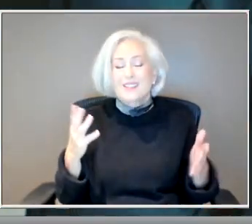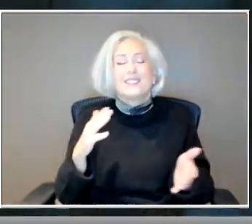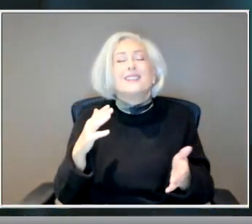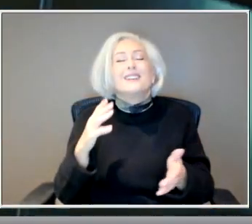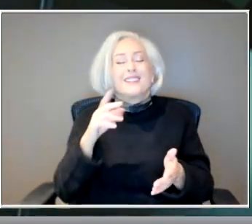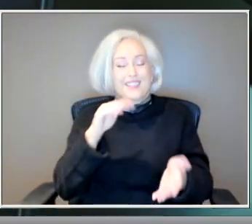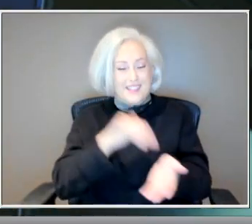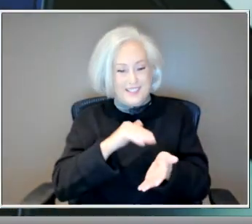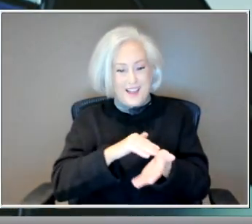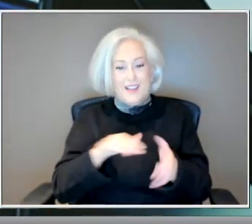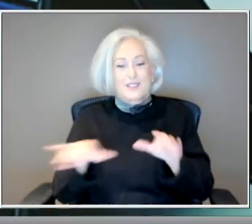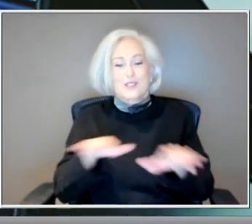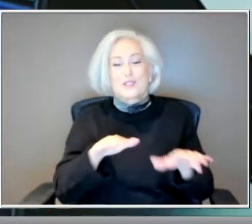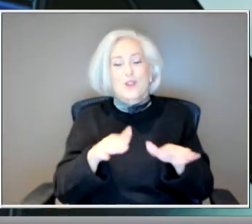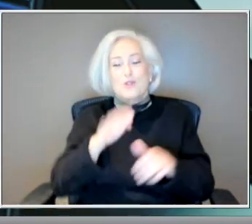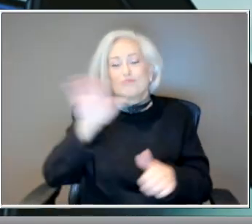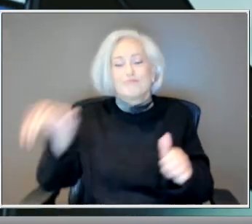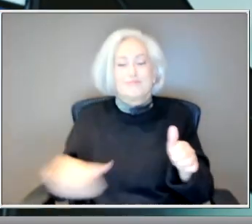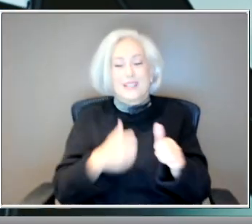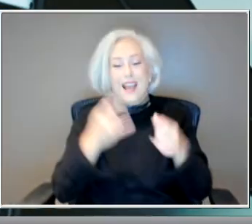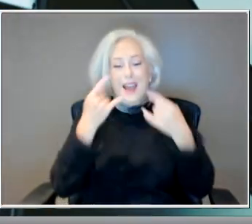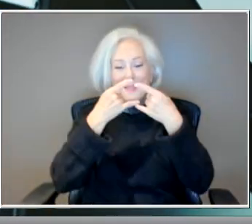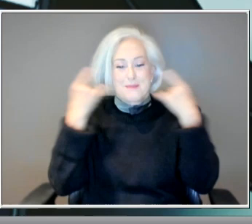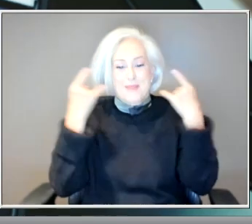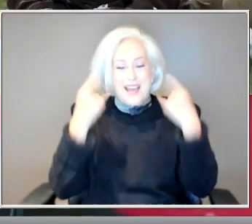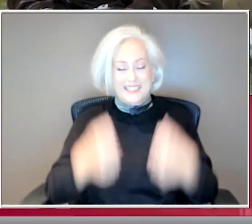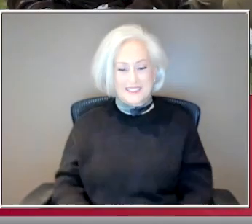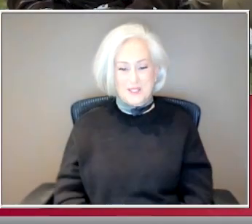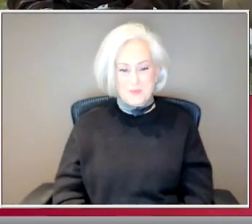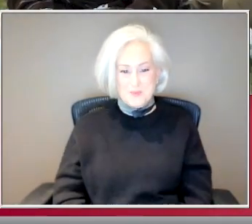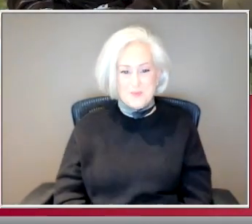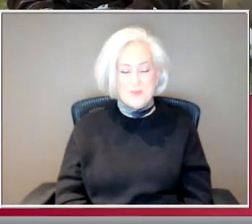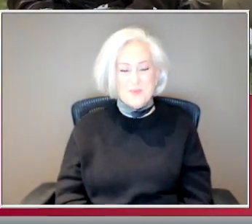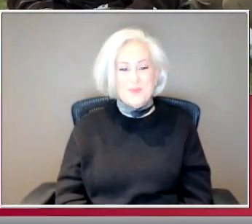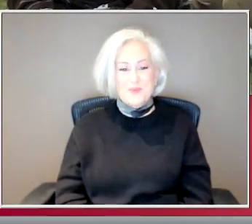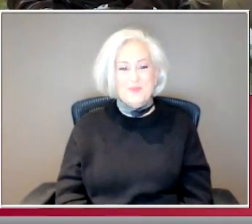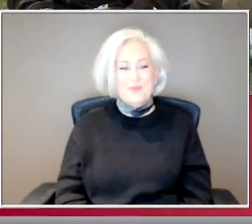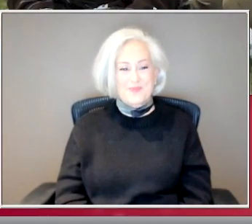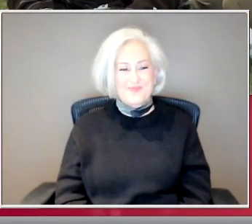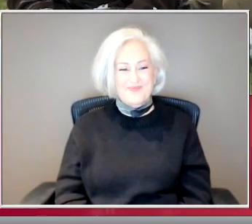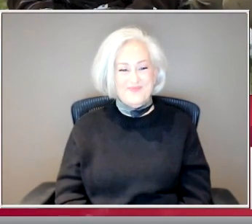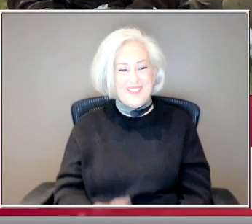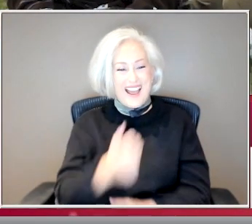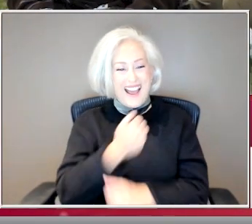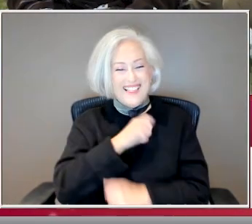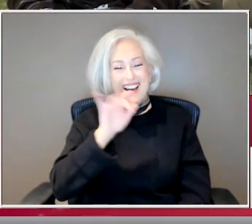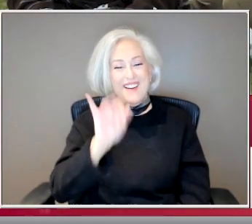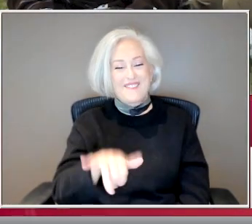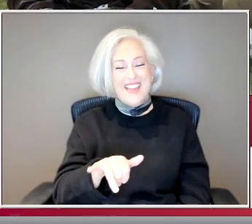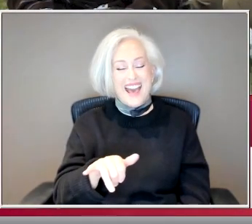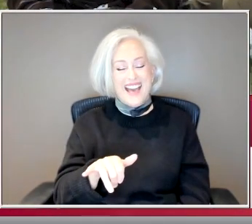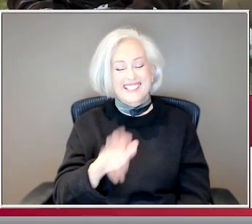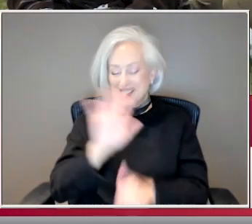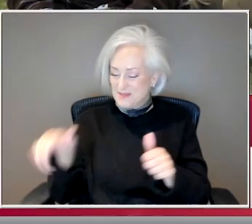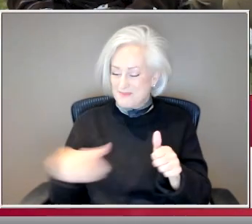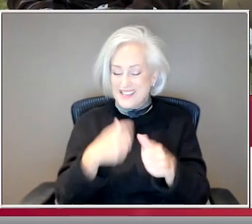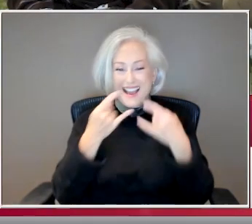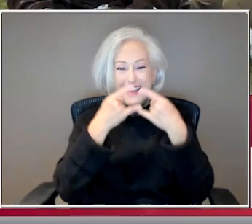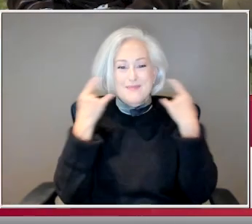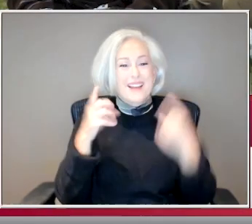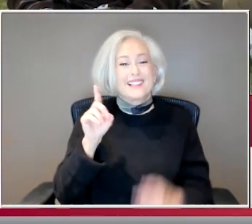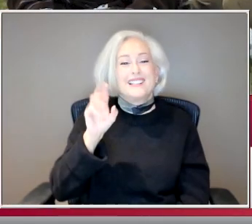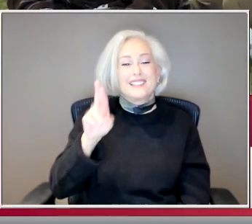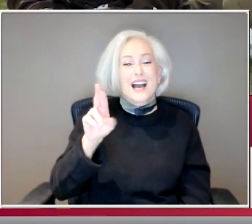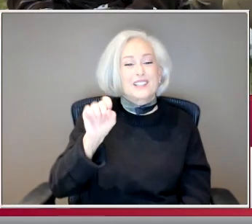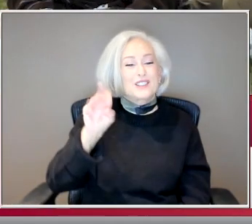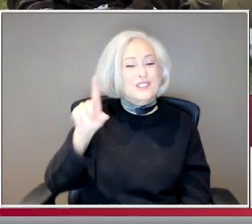go behind the mask. Okay, I love this, behind the mask. So Dr. Surface, you have a beautiful